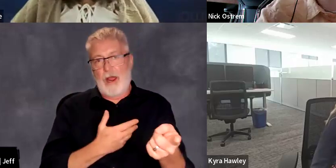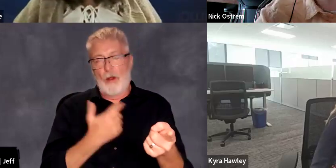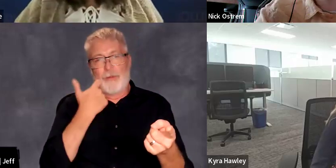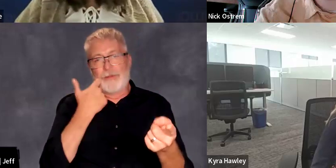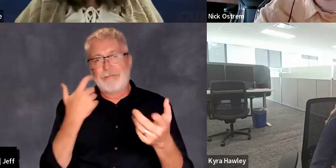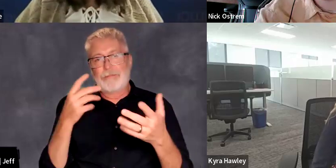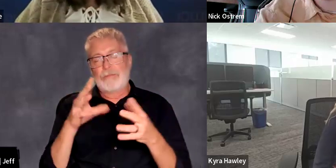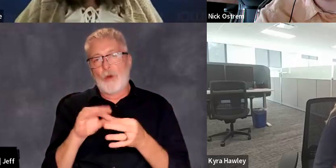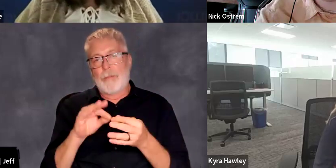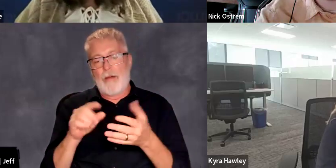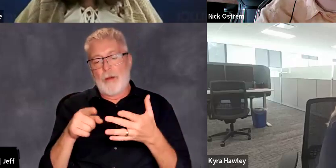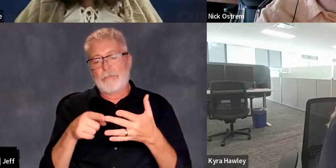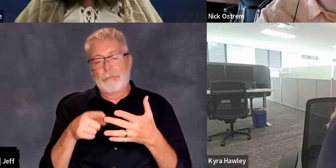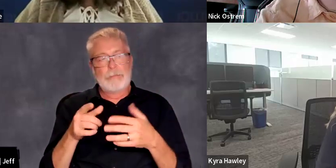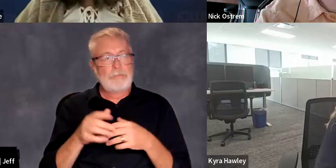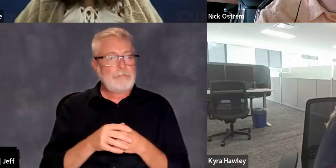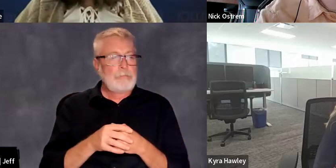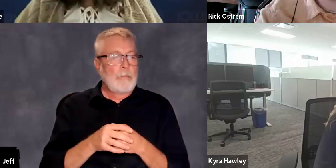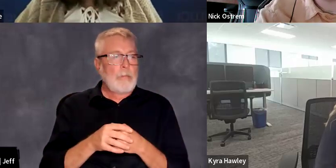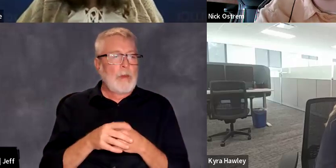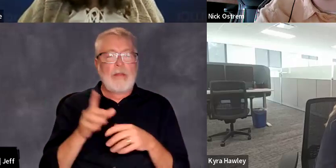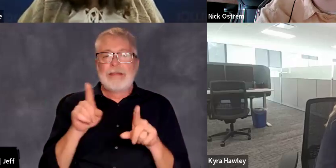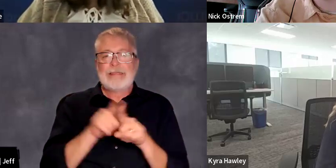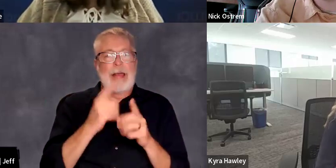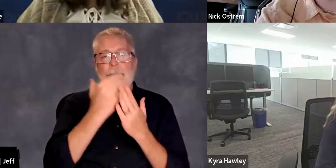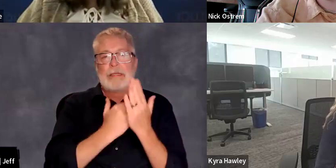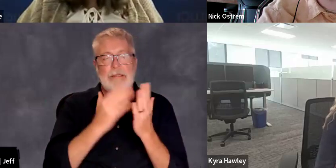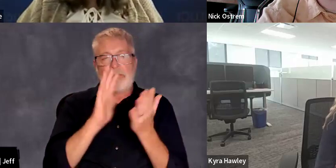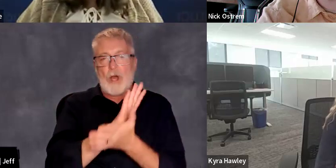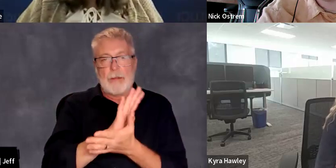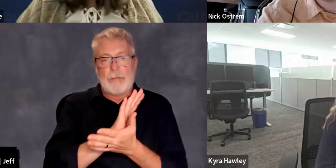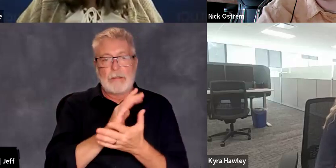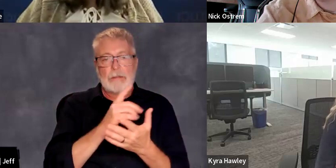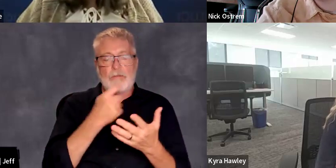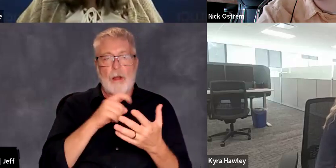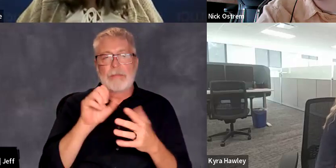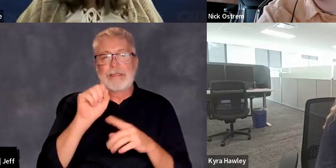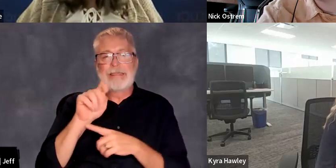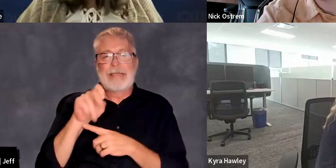So this is going to have that same list of documents that was at the end of step 3.